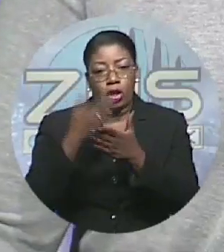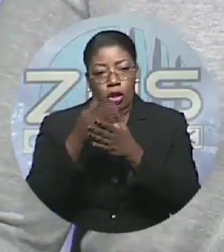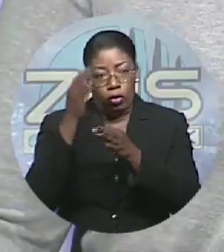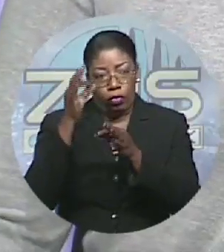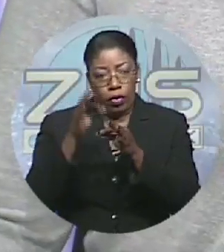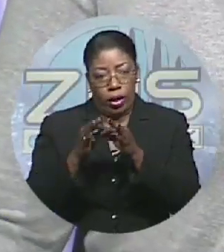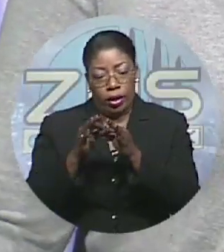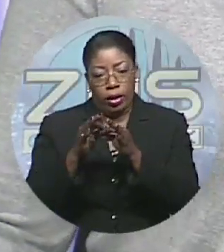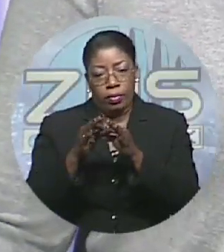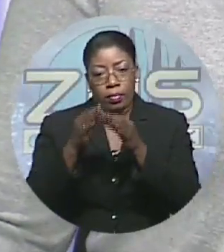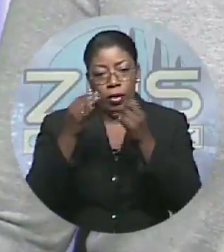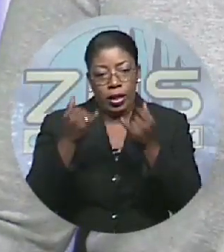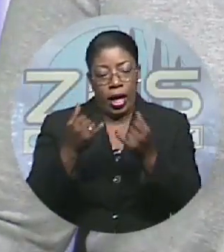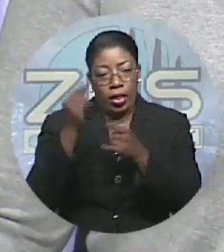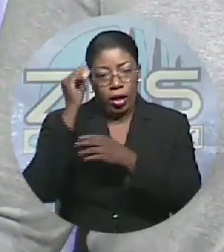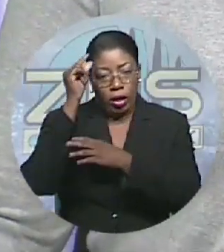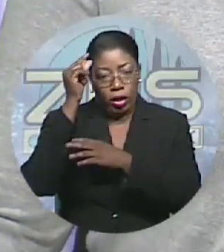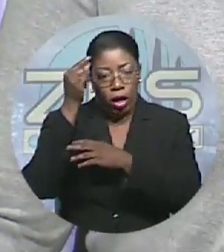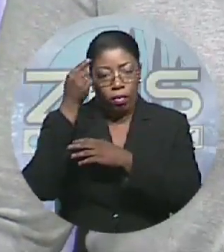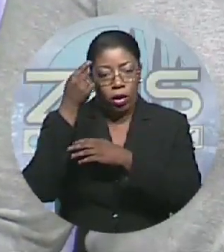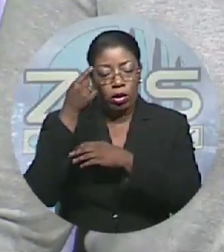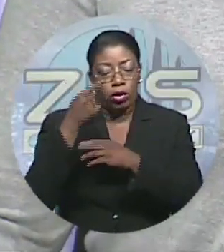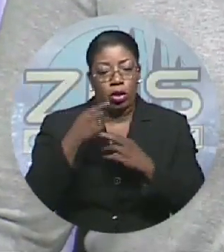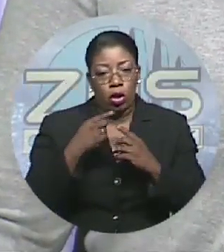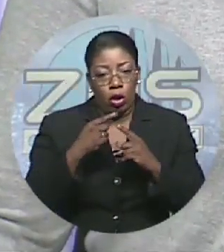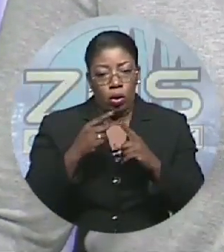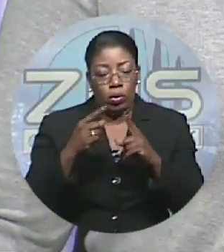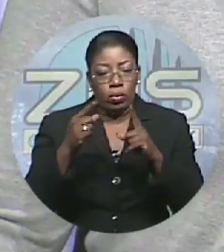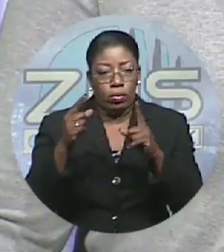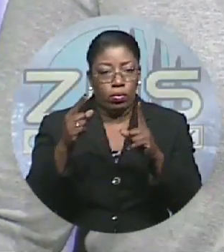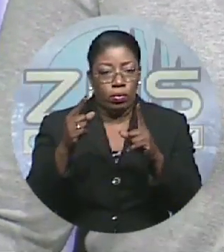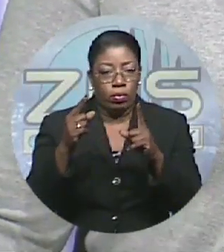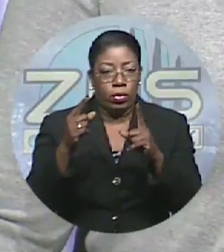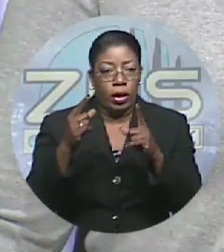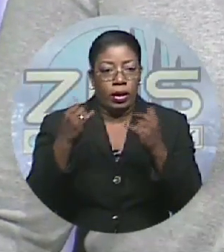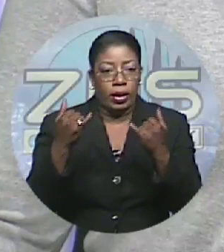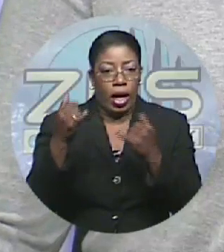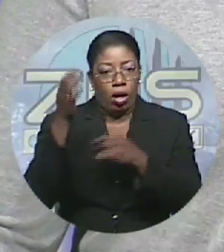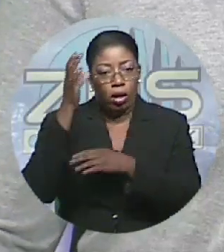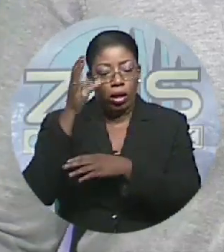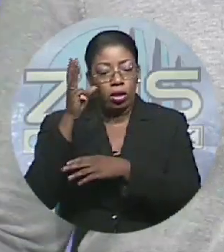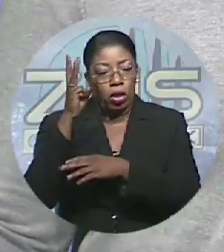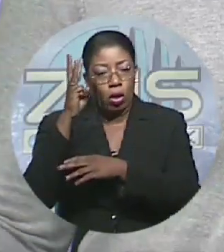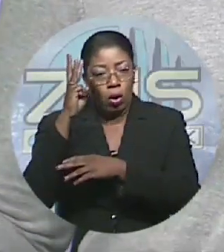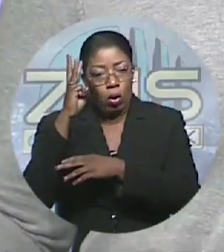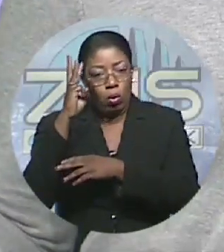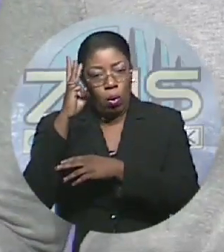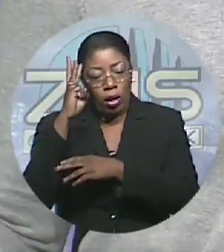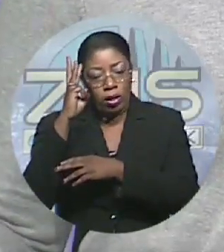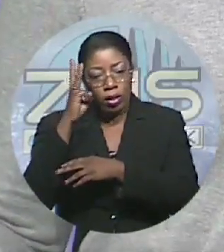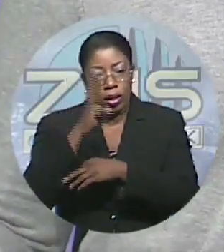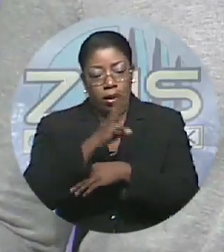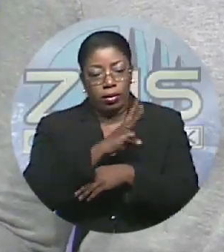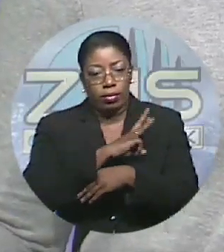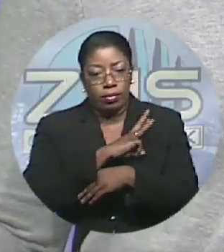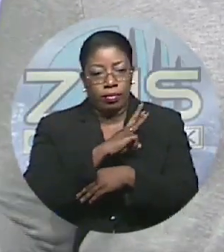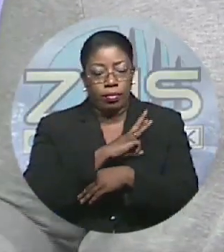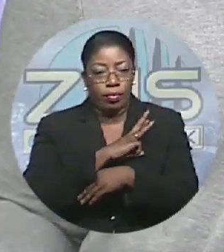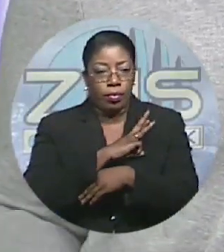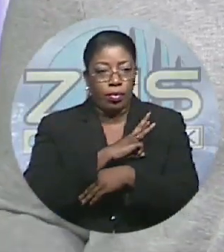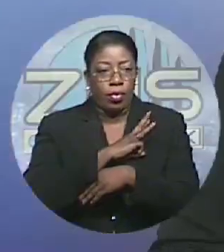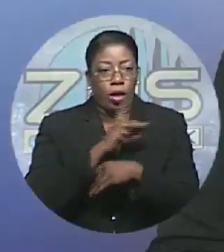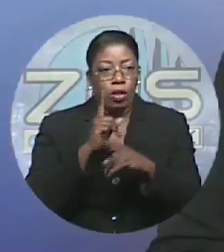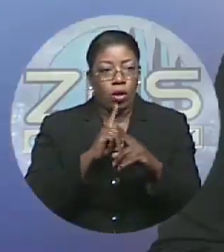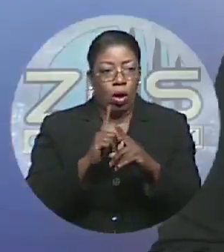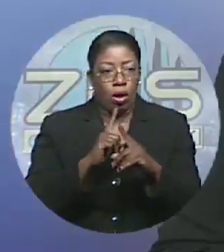Government released a statement hitting back. Our Clint Watson just returning from Miami covering the Prime Minister, and he joins us live with those details. Hi,